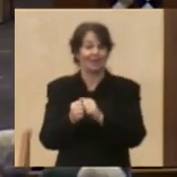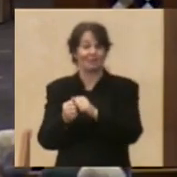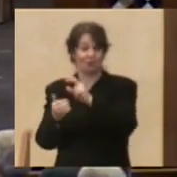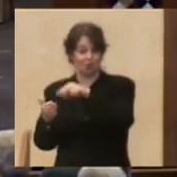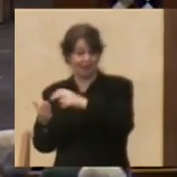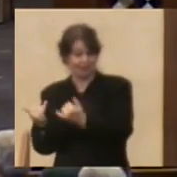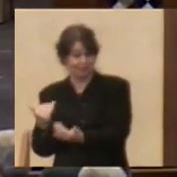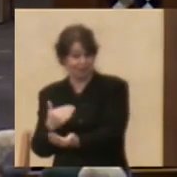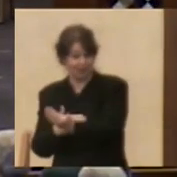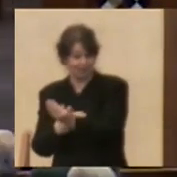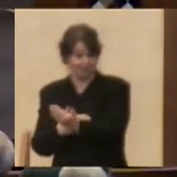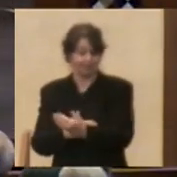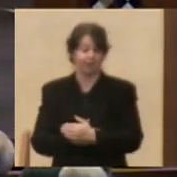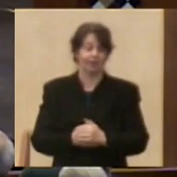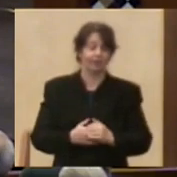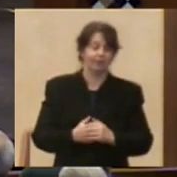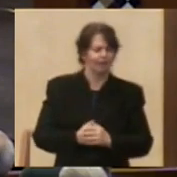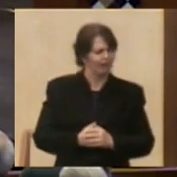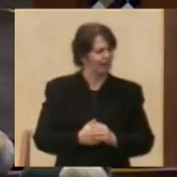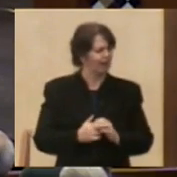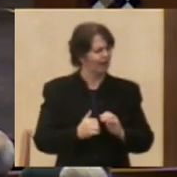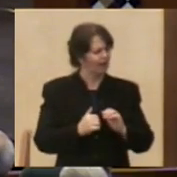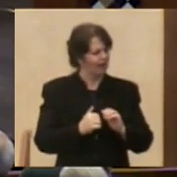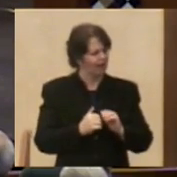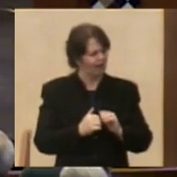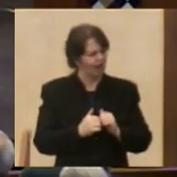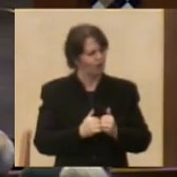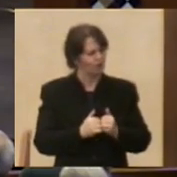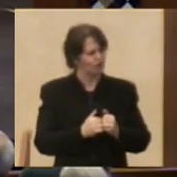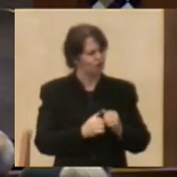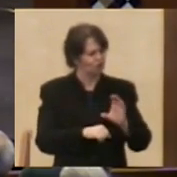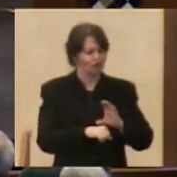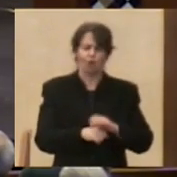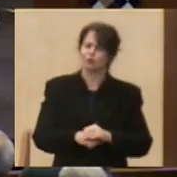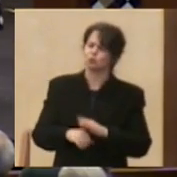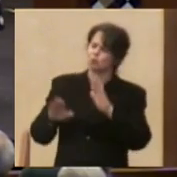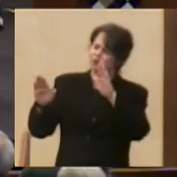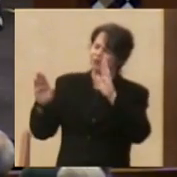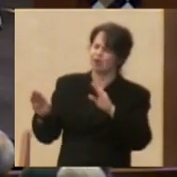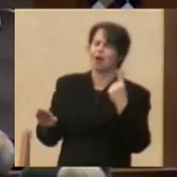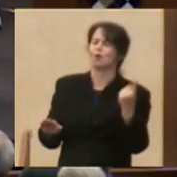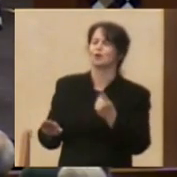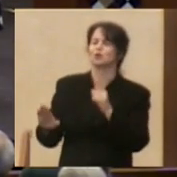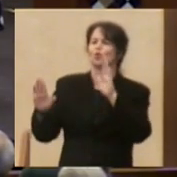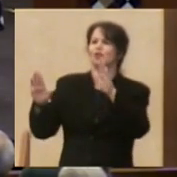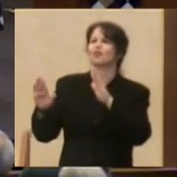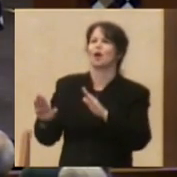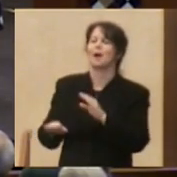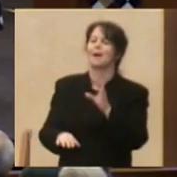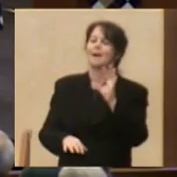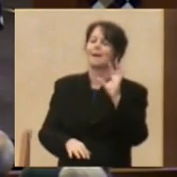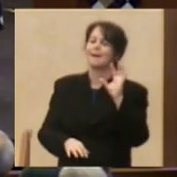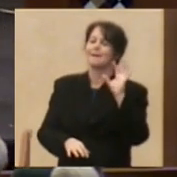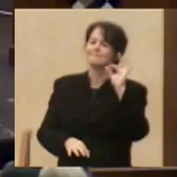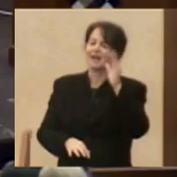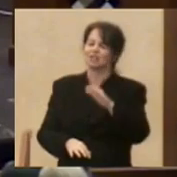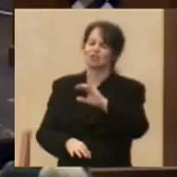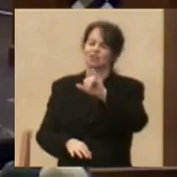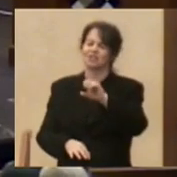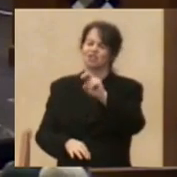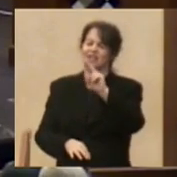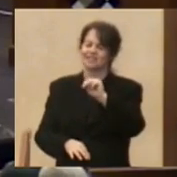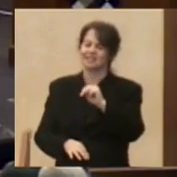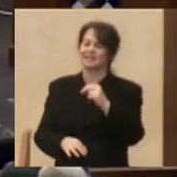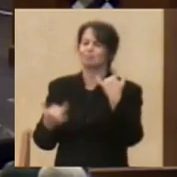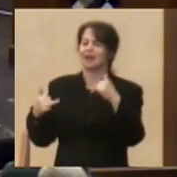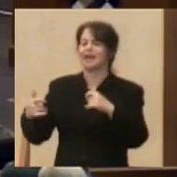How was church? Yeah, it was great. It's always great at Bethel. Pastor Jason played the cello. Oh, it